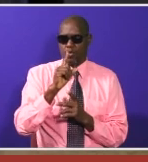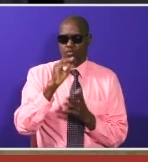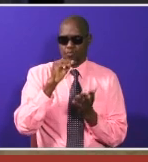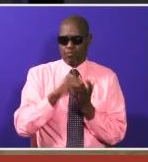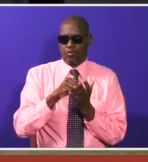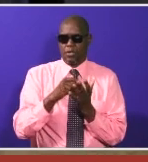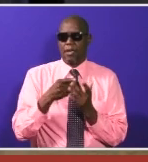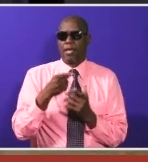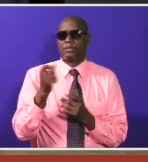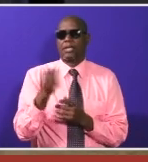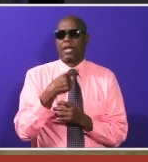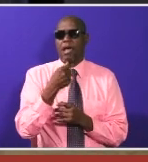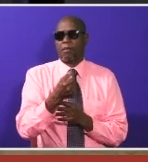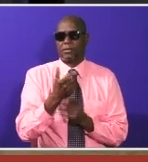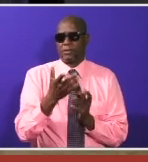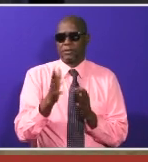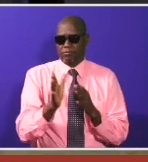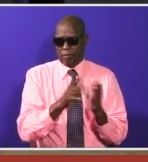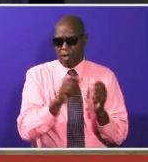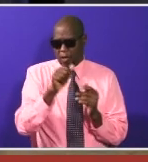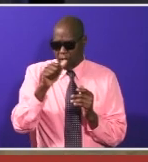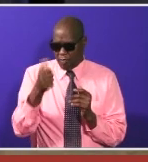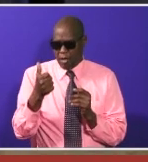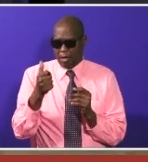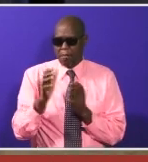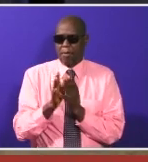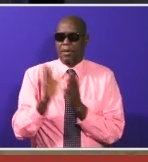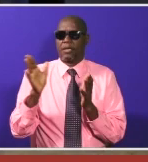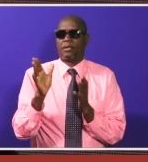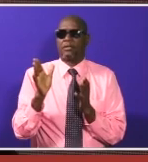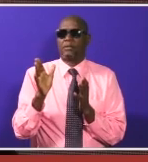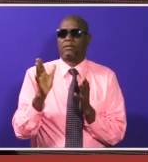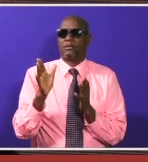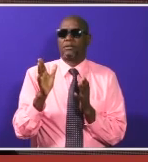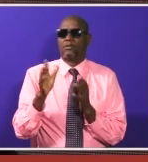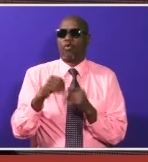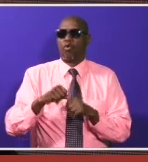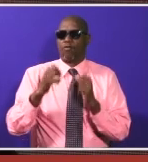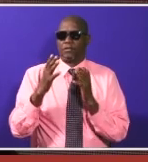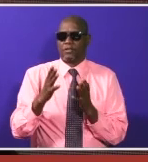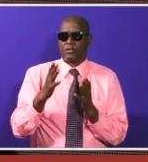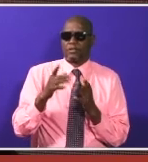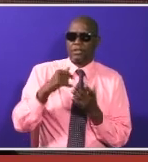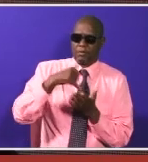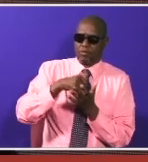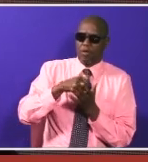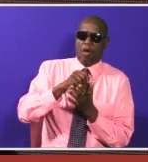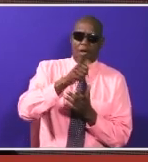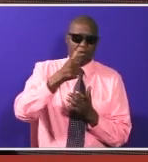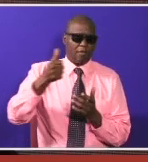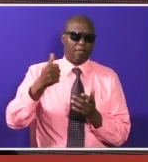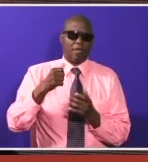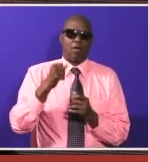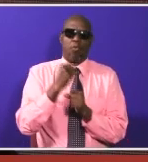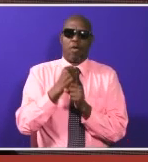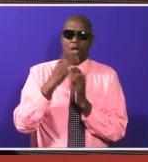there's another category of other public officers. And other public officers include, of course, all other employees who are not state officers,